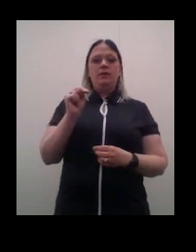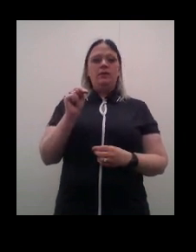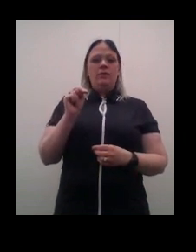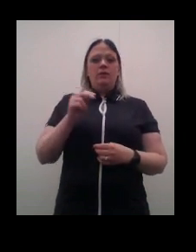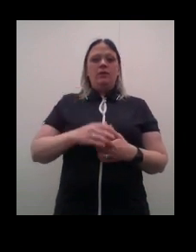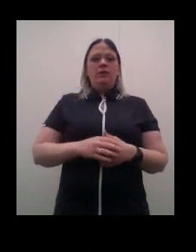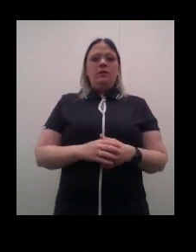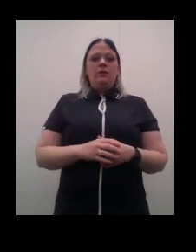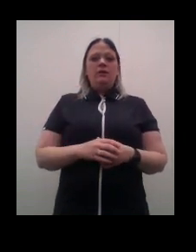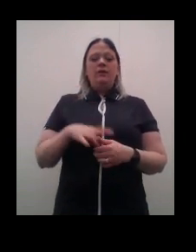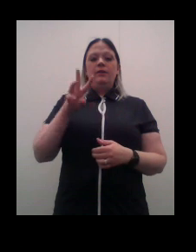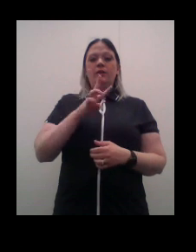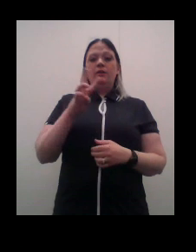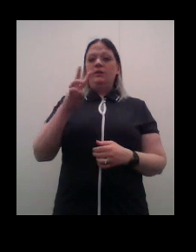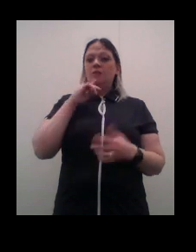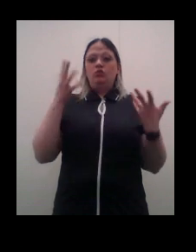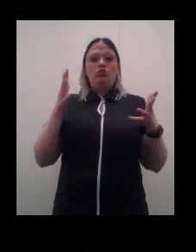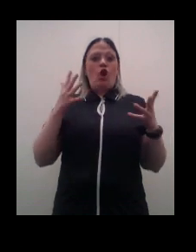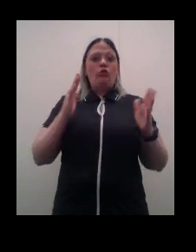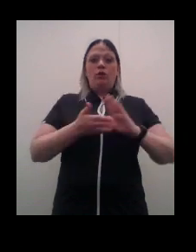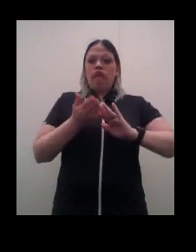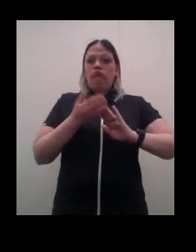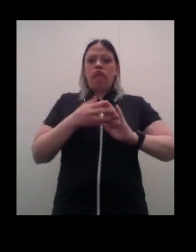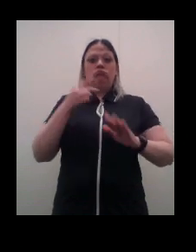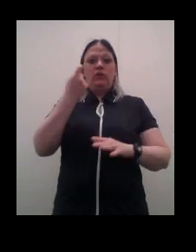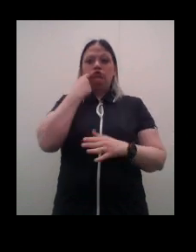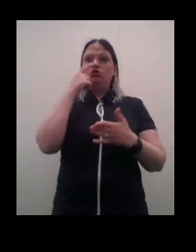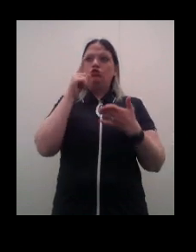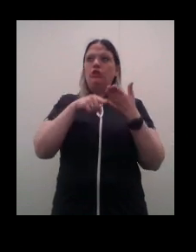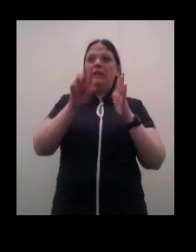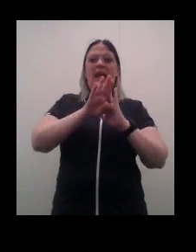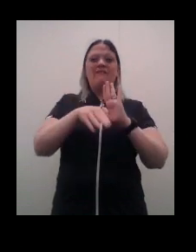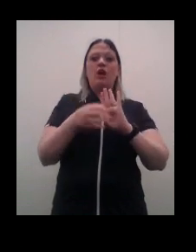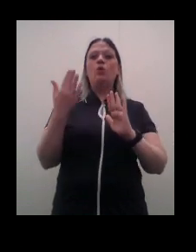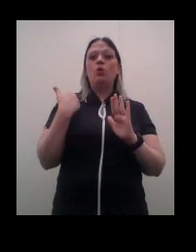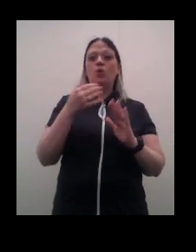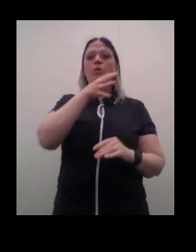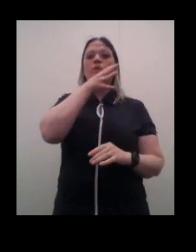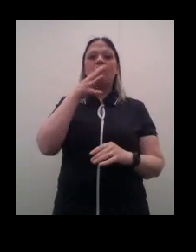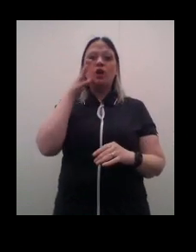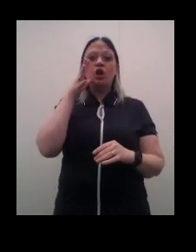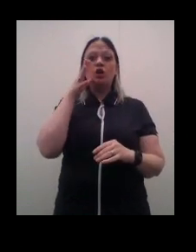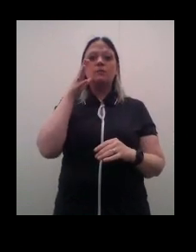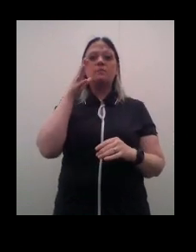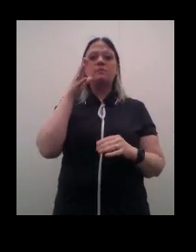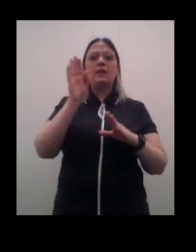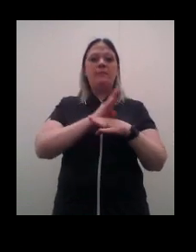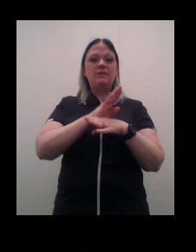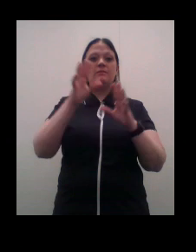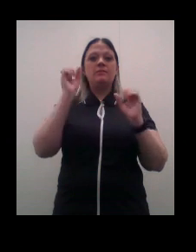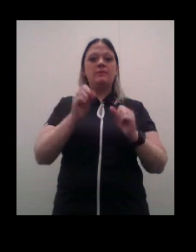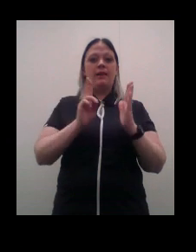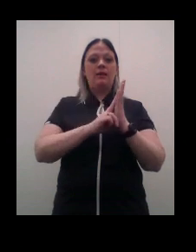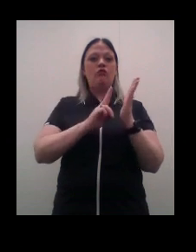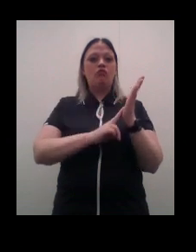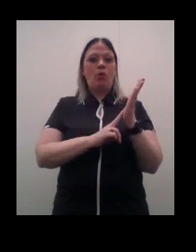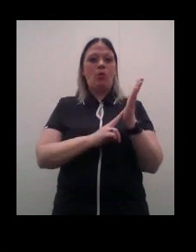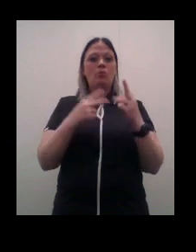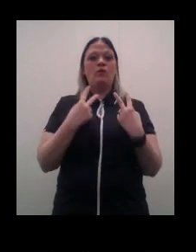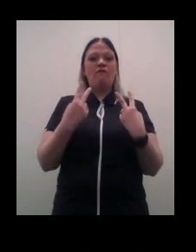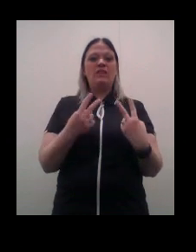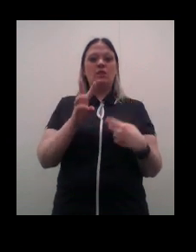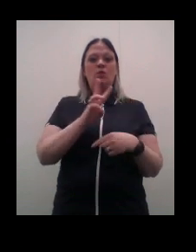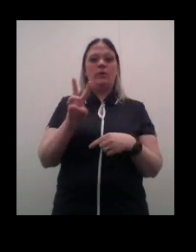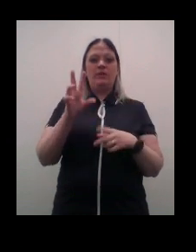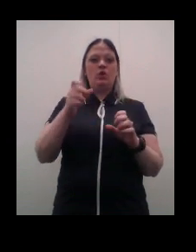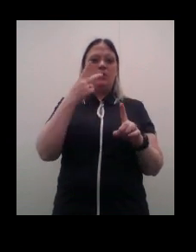ERIEGROWN. The website is already live. I checked it out about a half hour ago. Farms and agribusinesses can enroll by visiting the website that you see